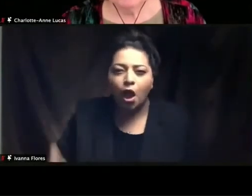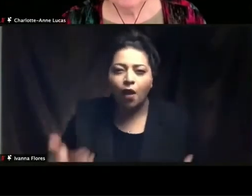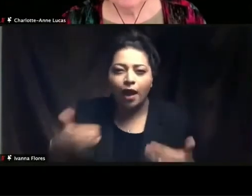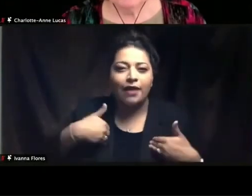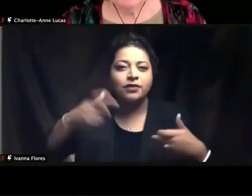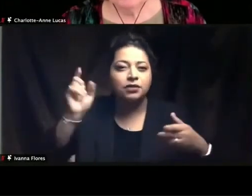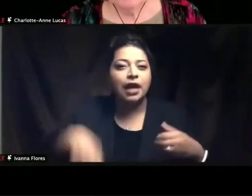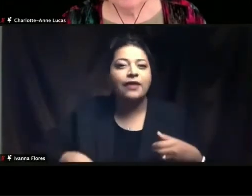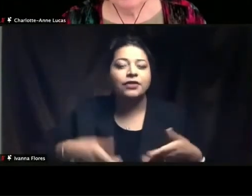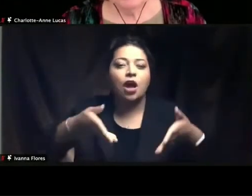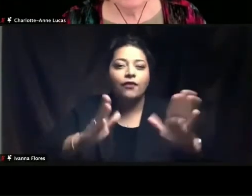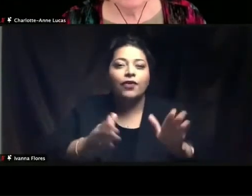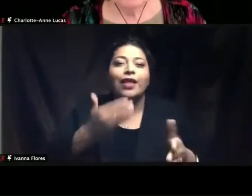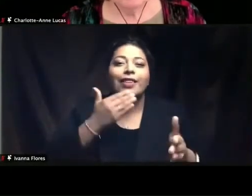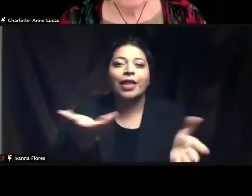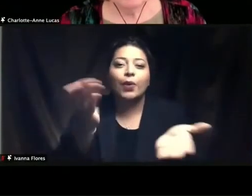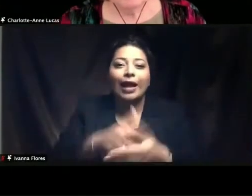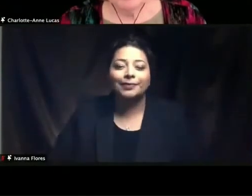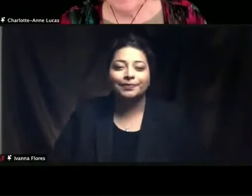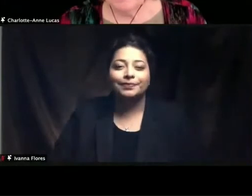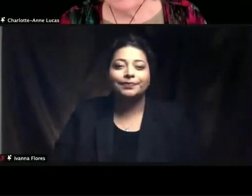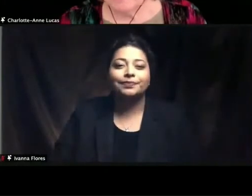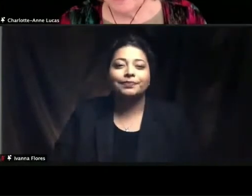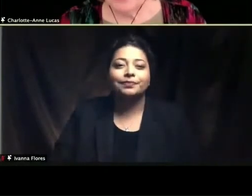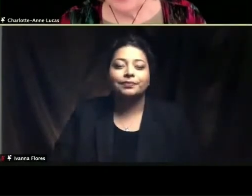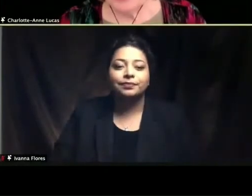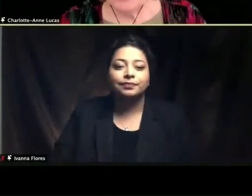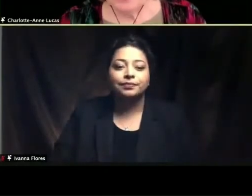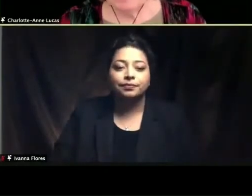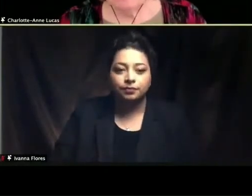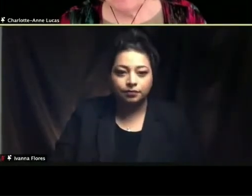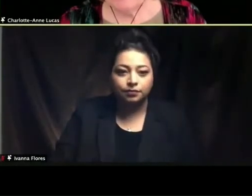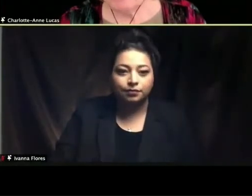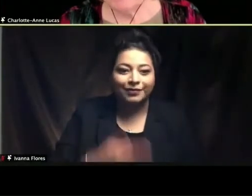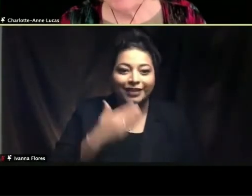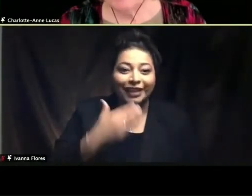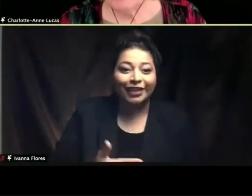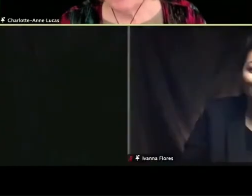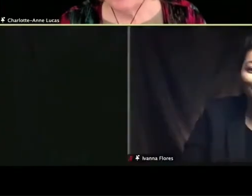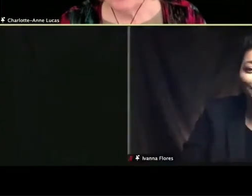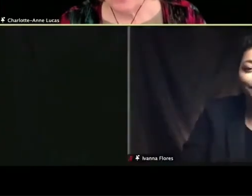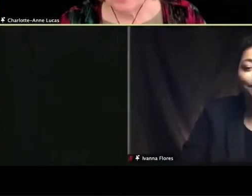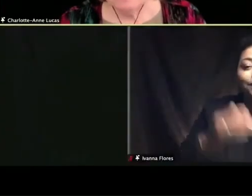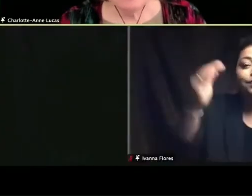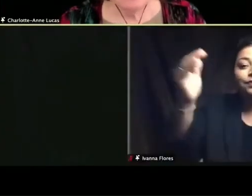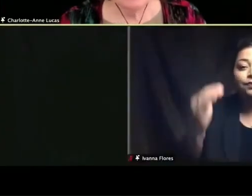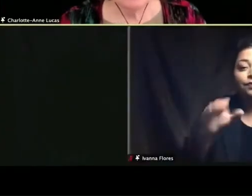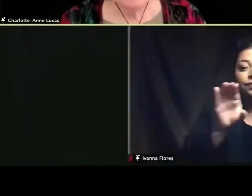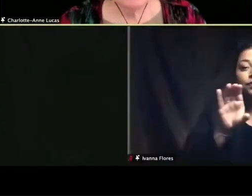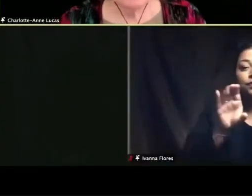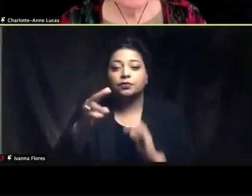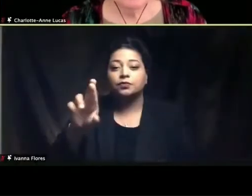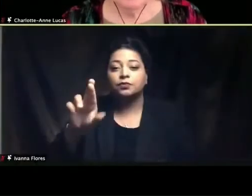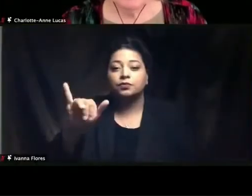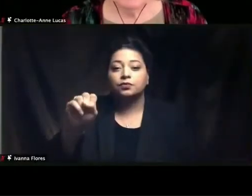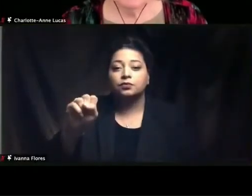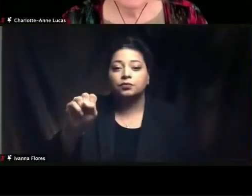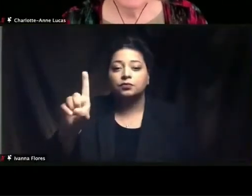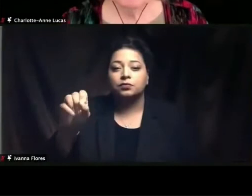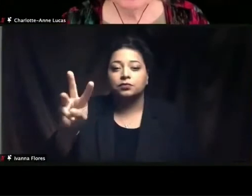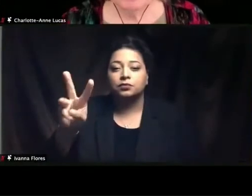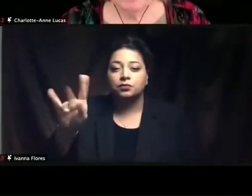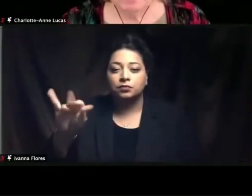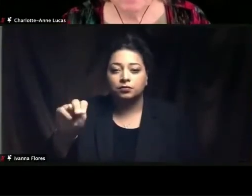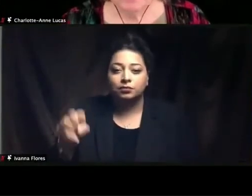bring to the table. Thank you again. Thank you. The next person is Chris Dawkins. Thank you.